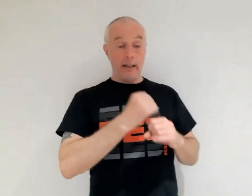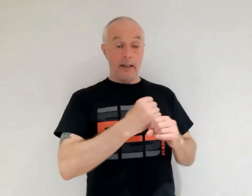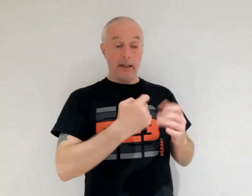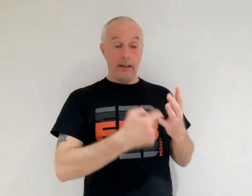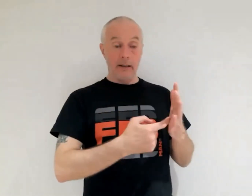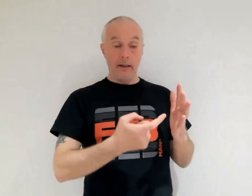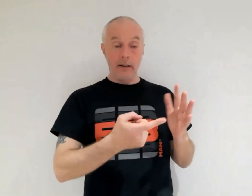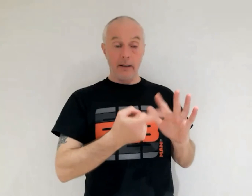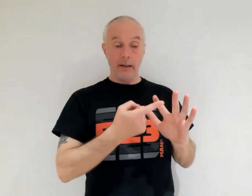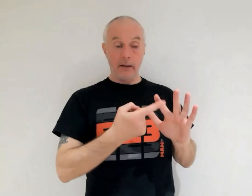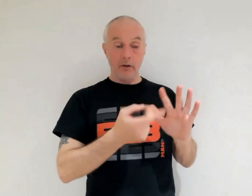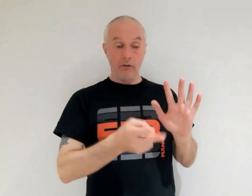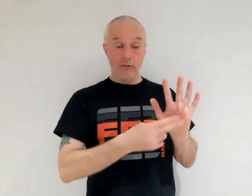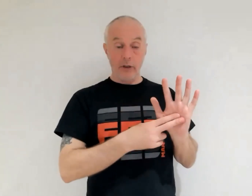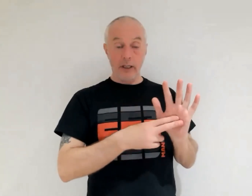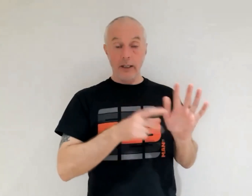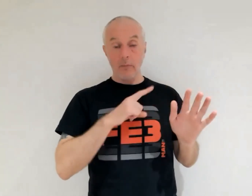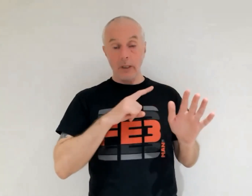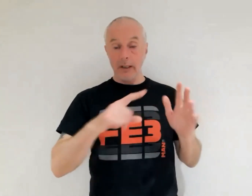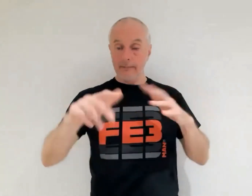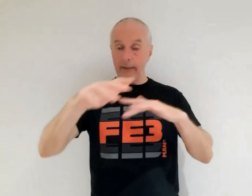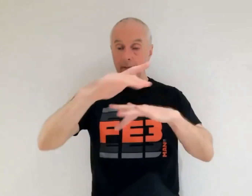it's sort of nice and cheap,